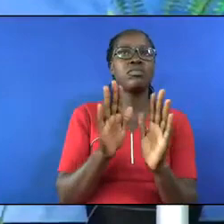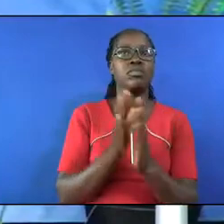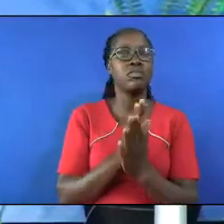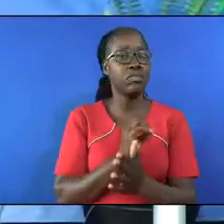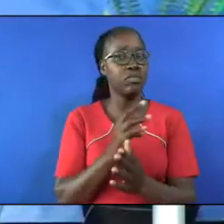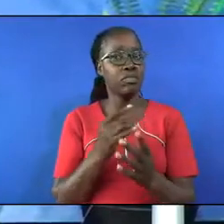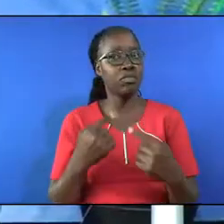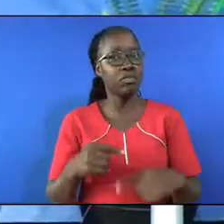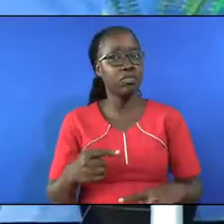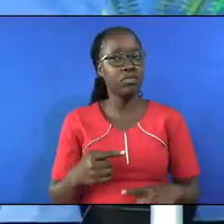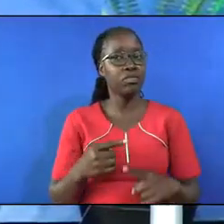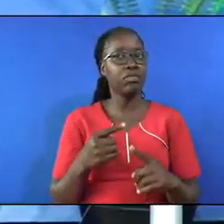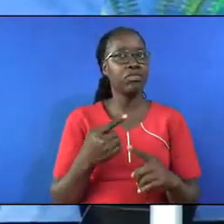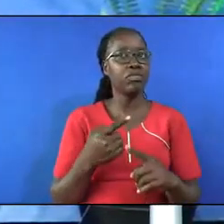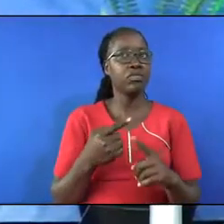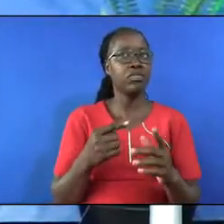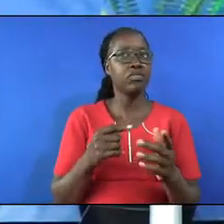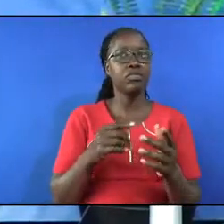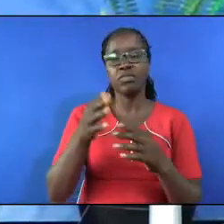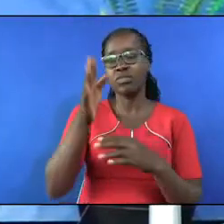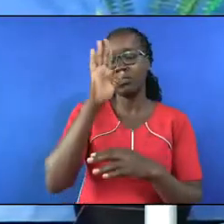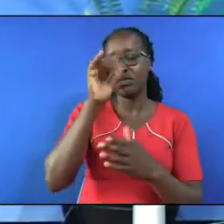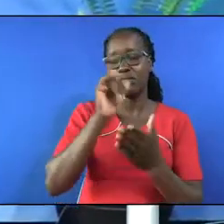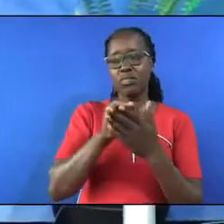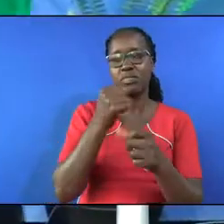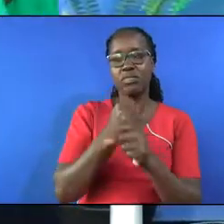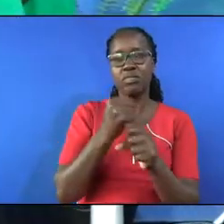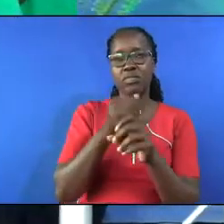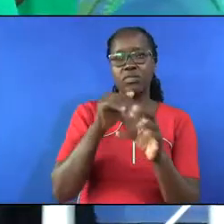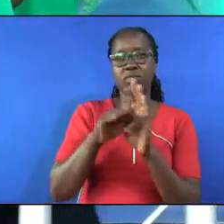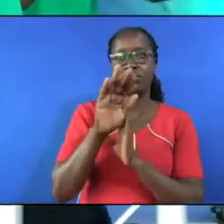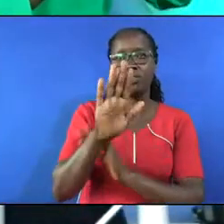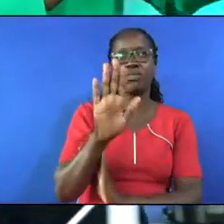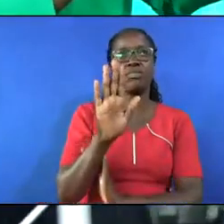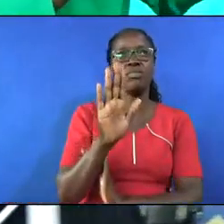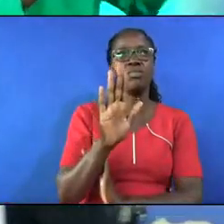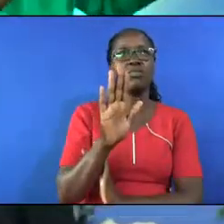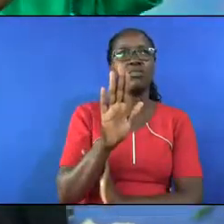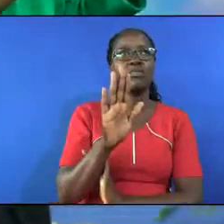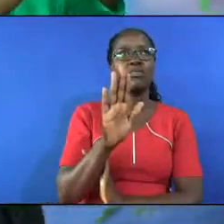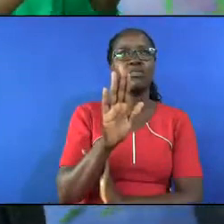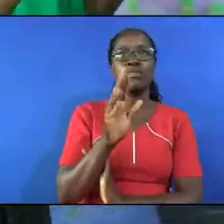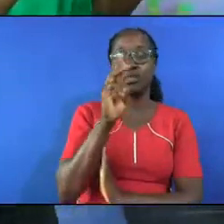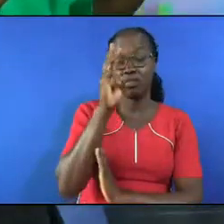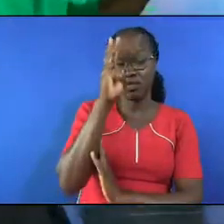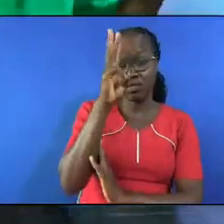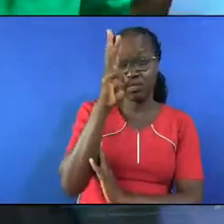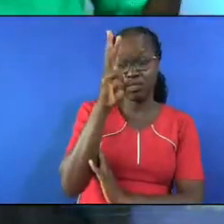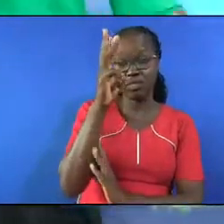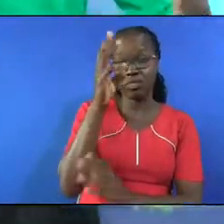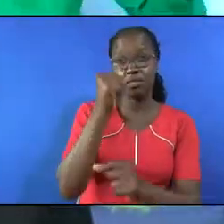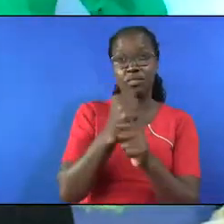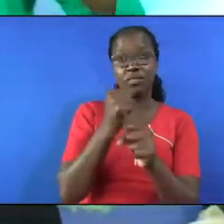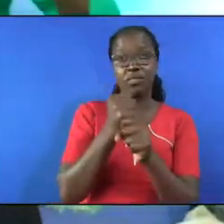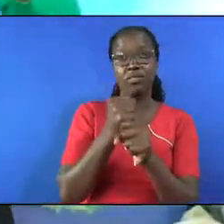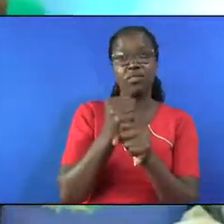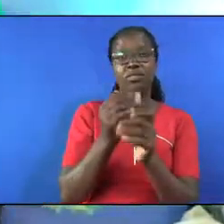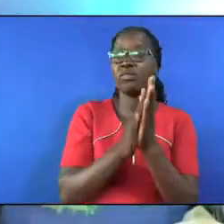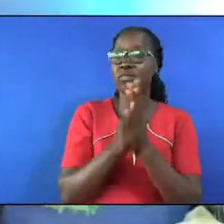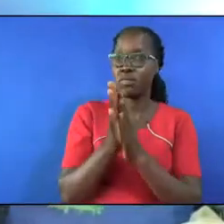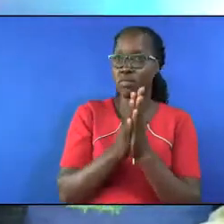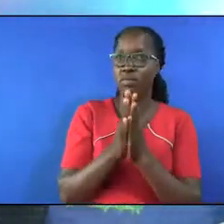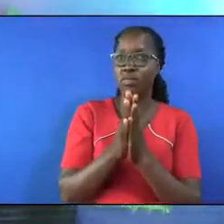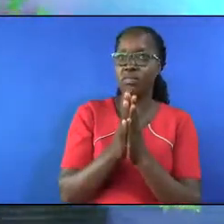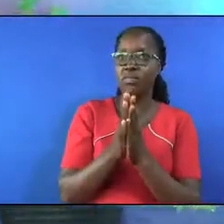trembling. Verse 13 says, it is God that works in you both to will and to do of his good pleasure. So many of us